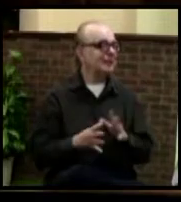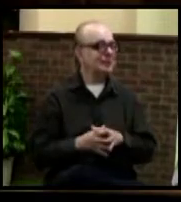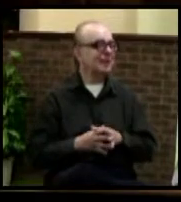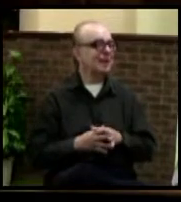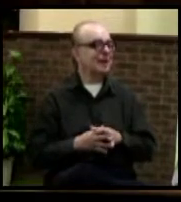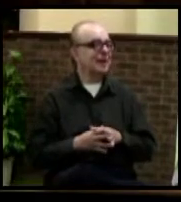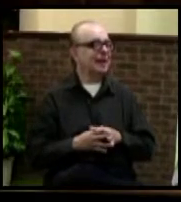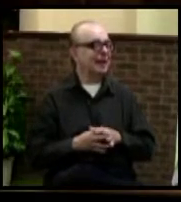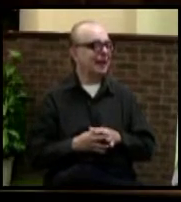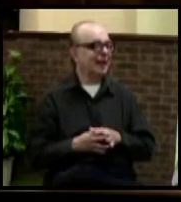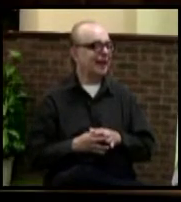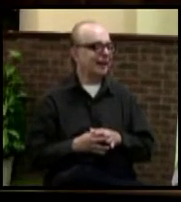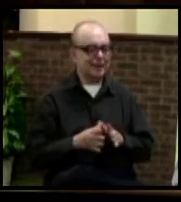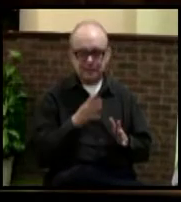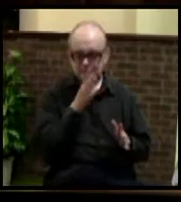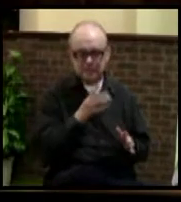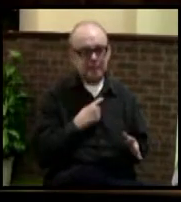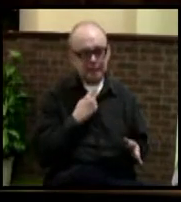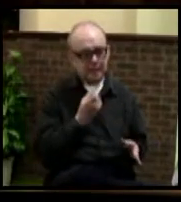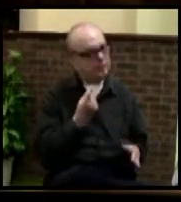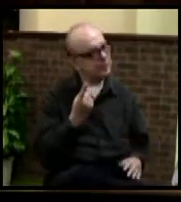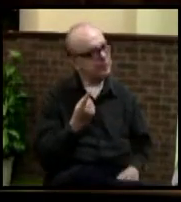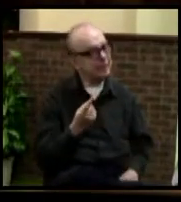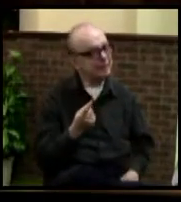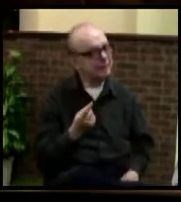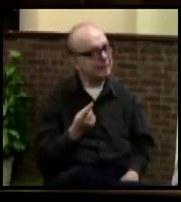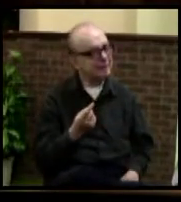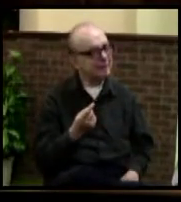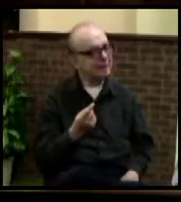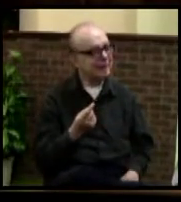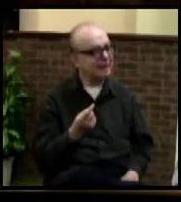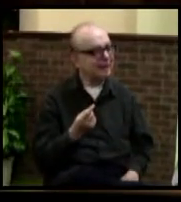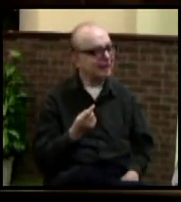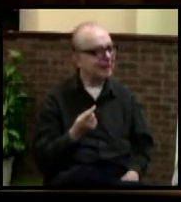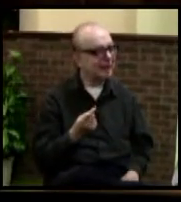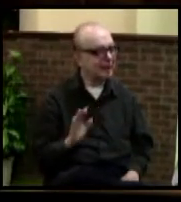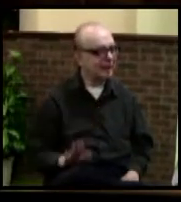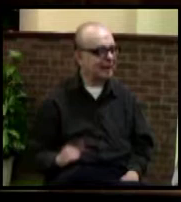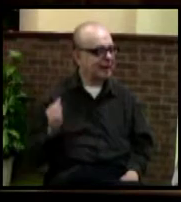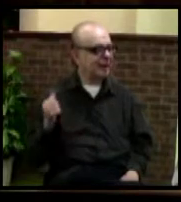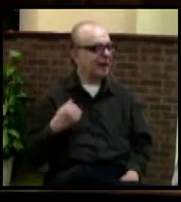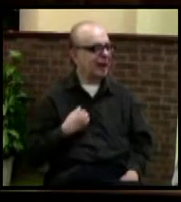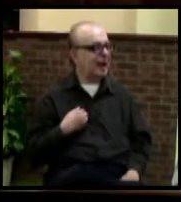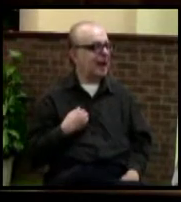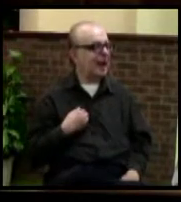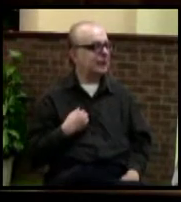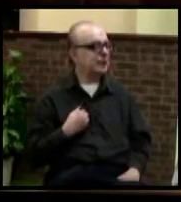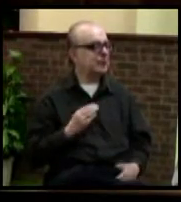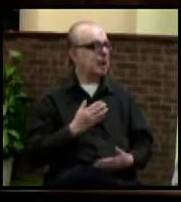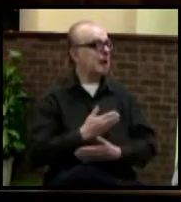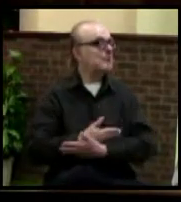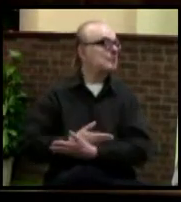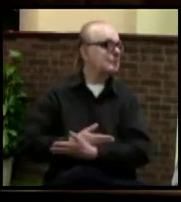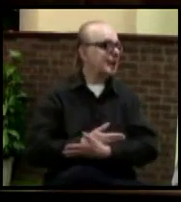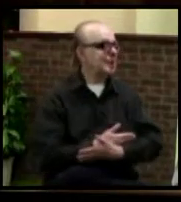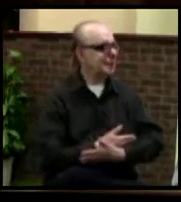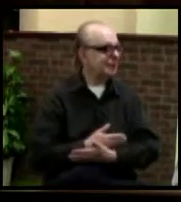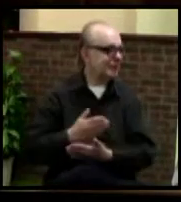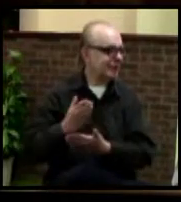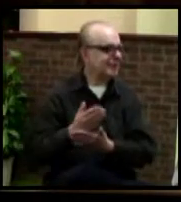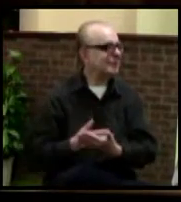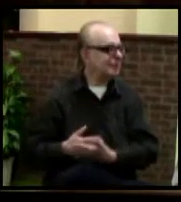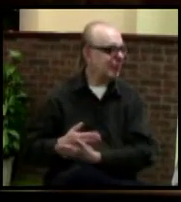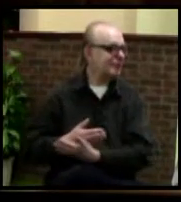them. But she said, you don't understand. My dog had just had a litter of puppies.